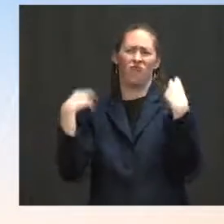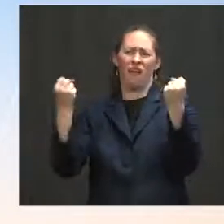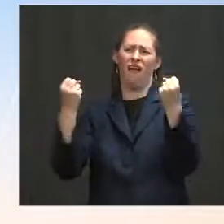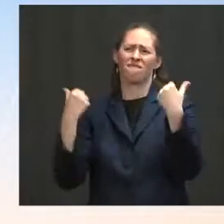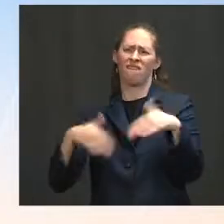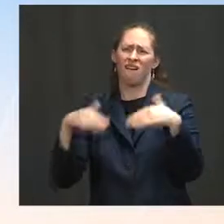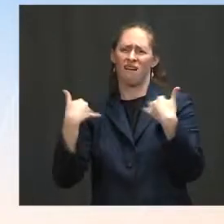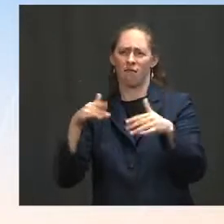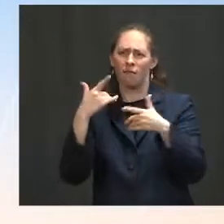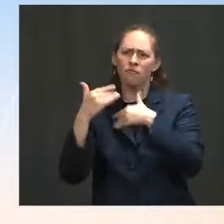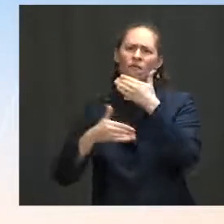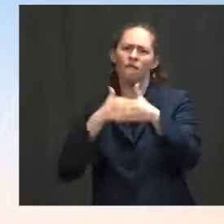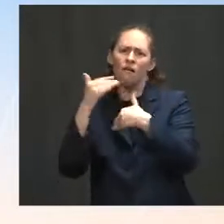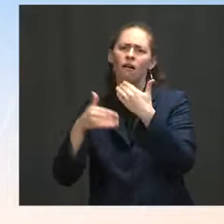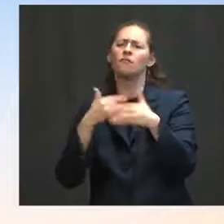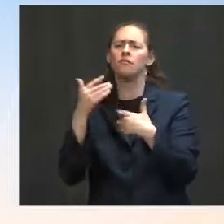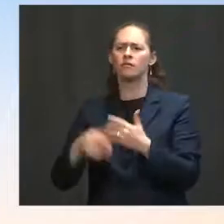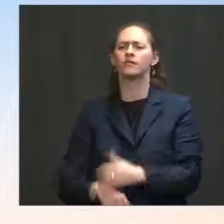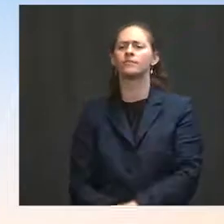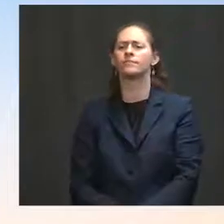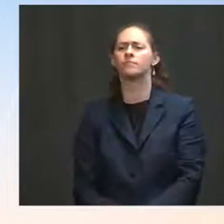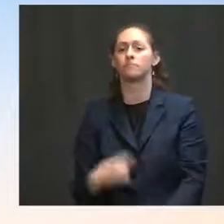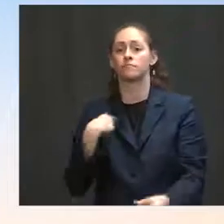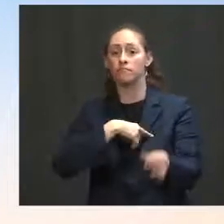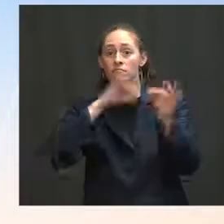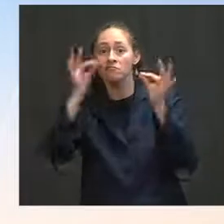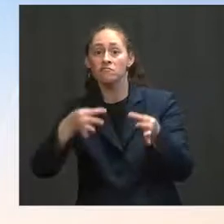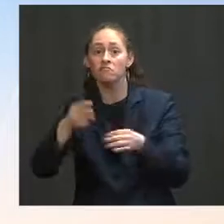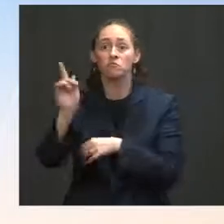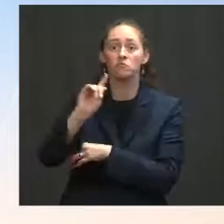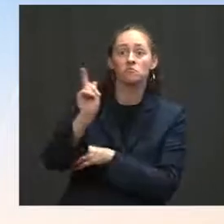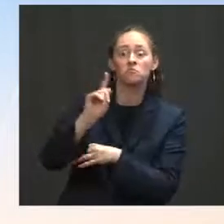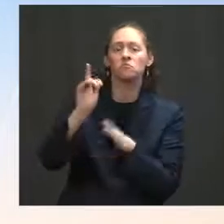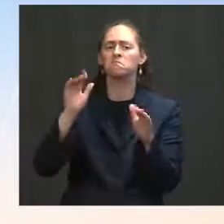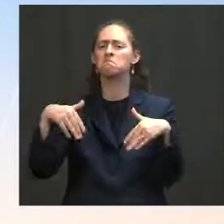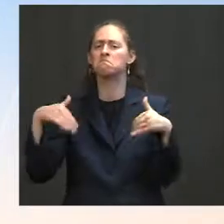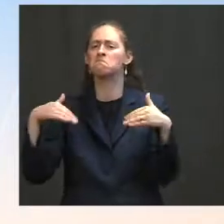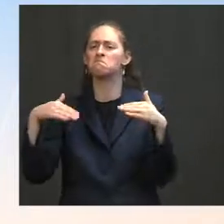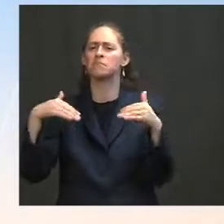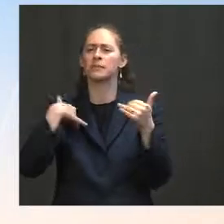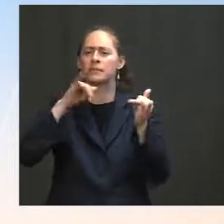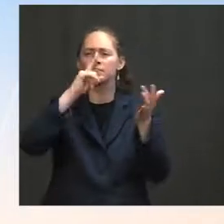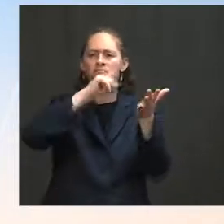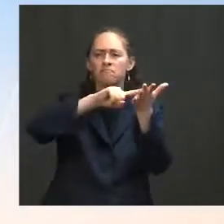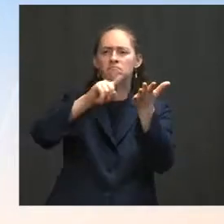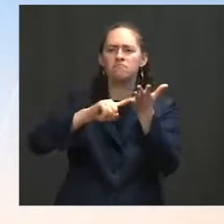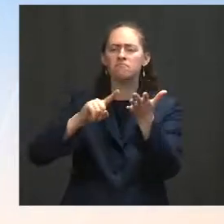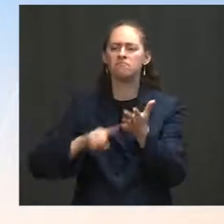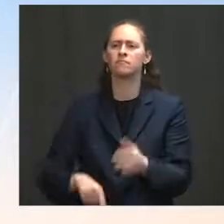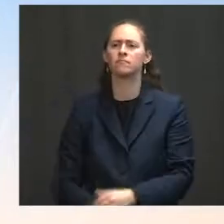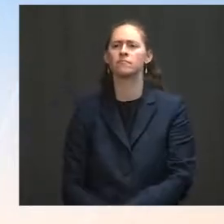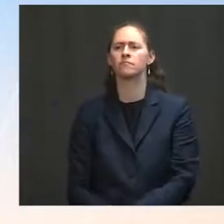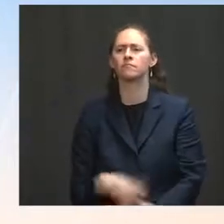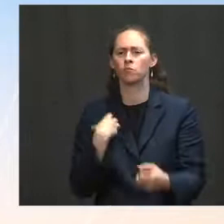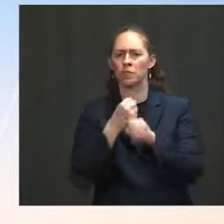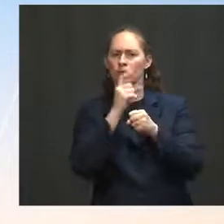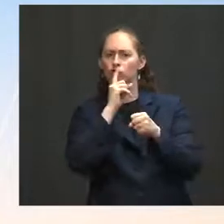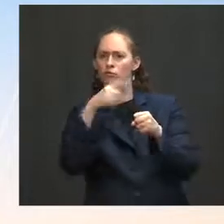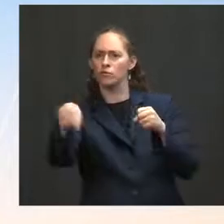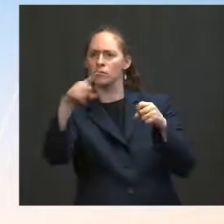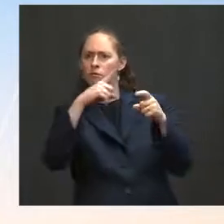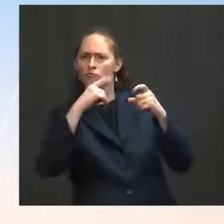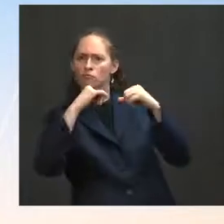determining. We have not made a final determination of that. We're trying to also protect for security and operational reasons what that may look like, even when a